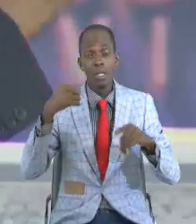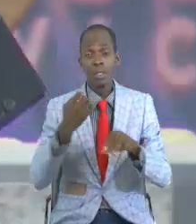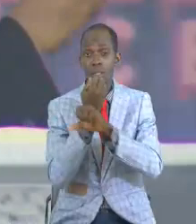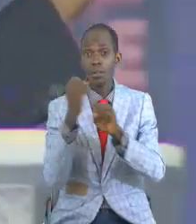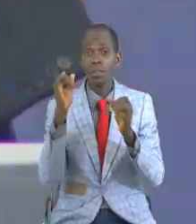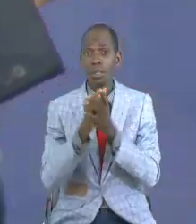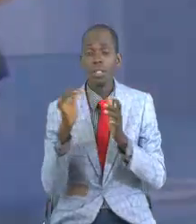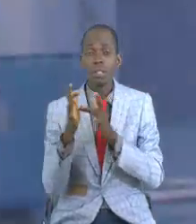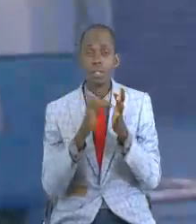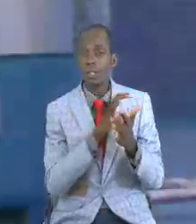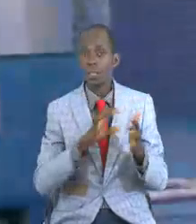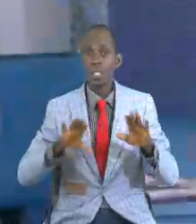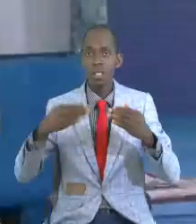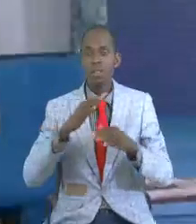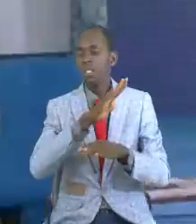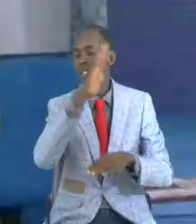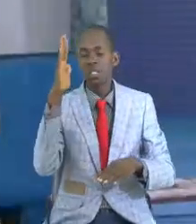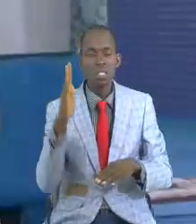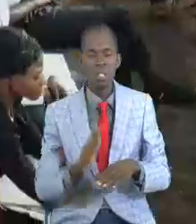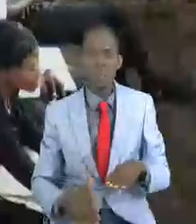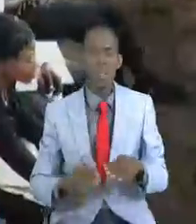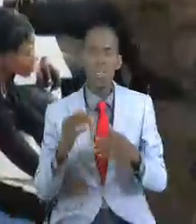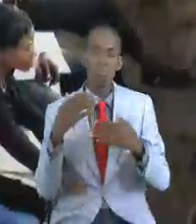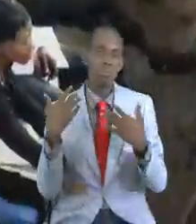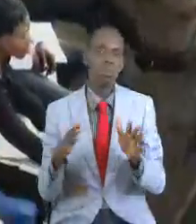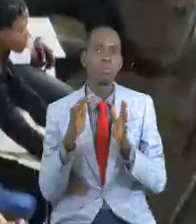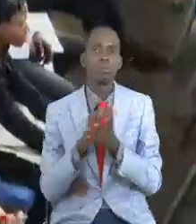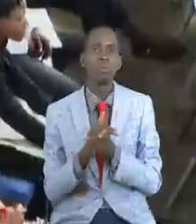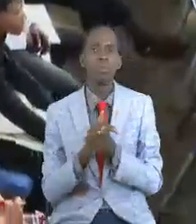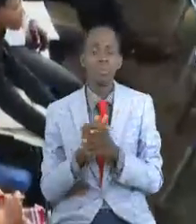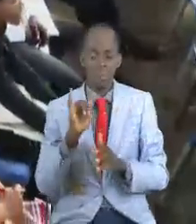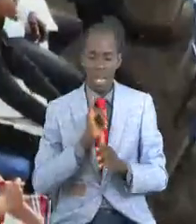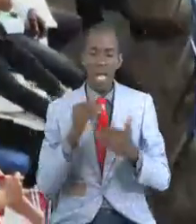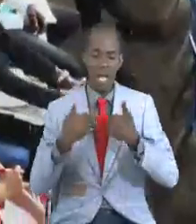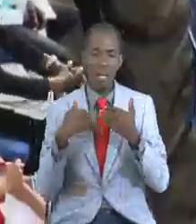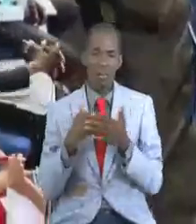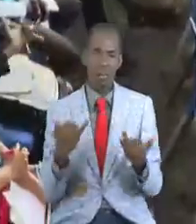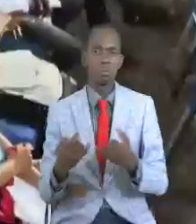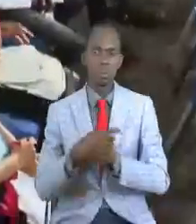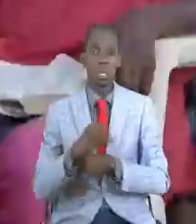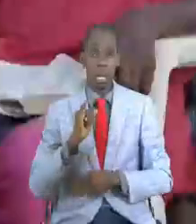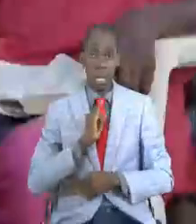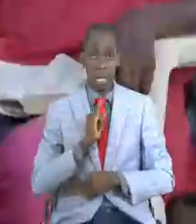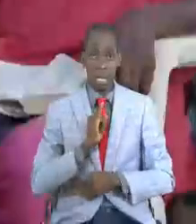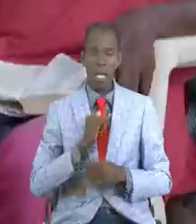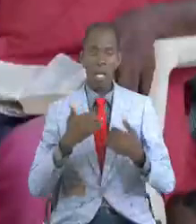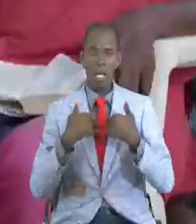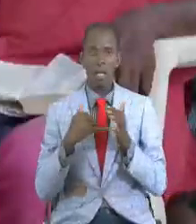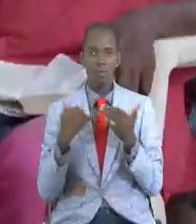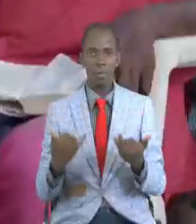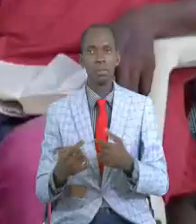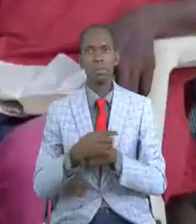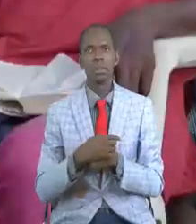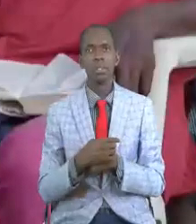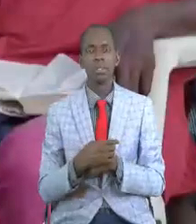gives does not ever expire. I have it today. I have it today. I feel it